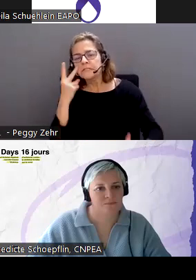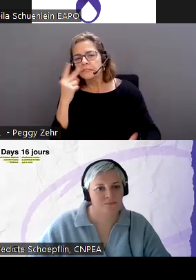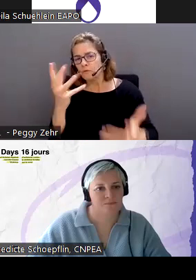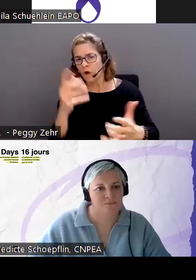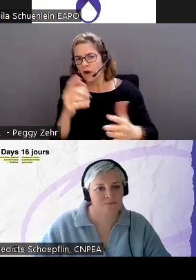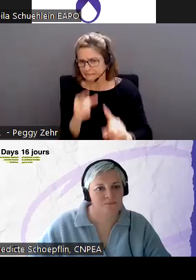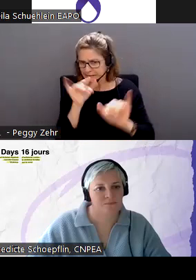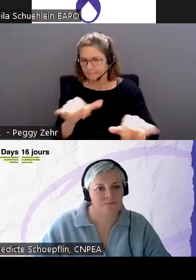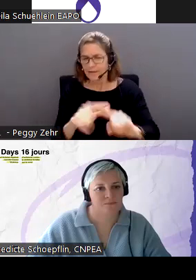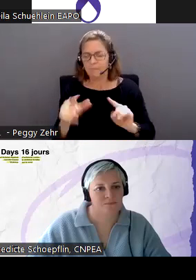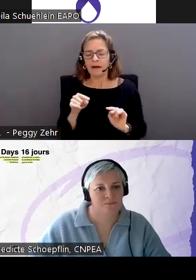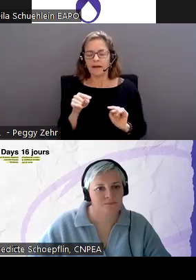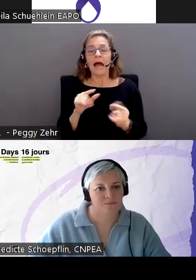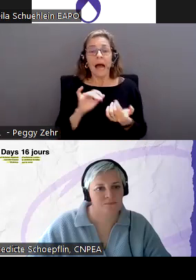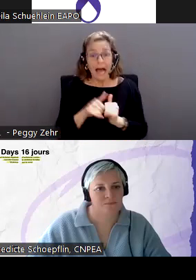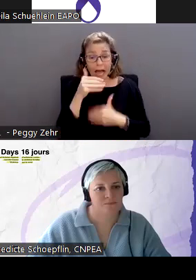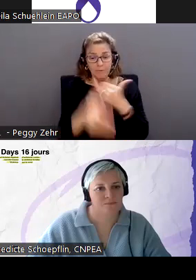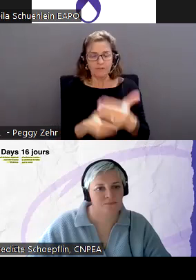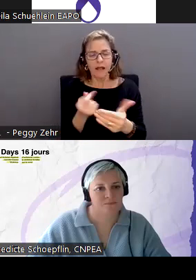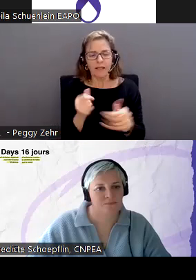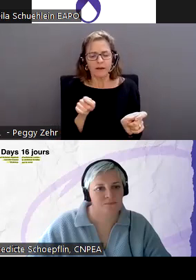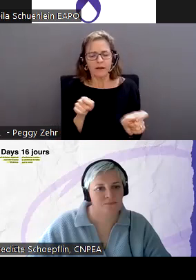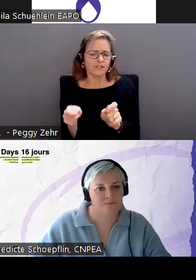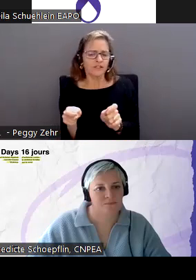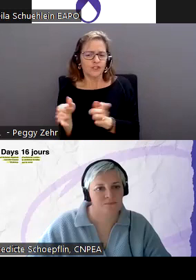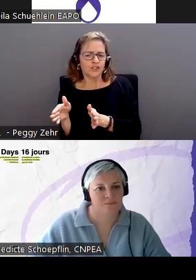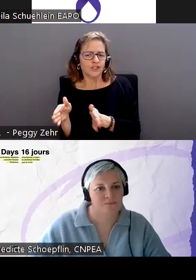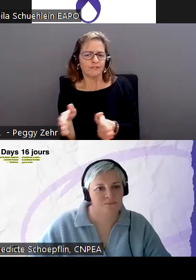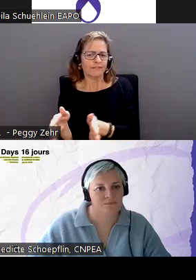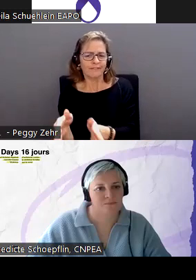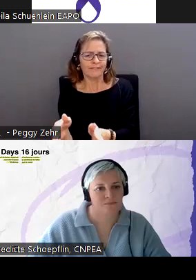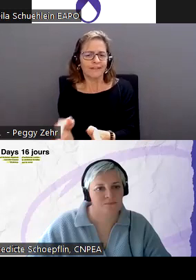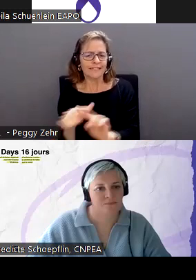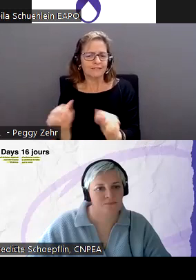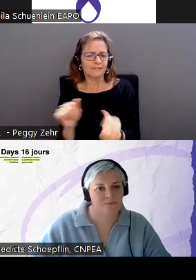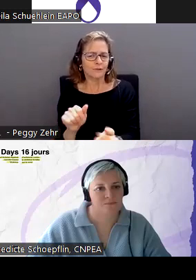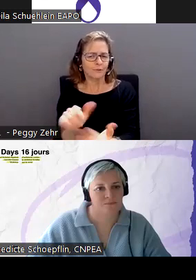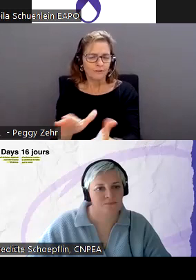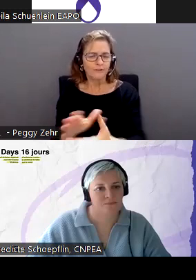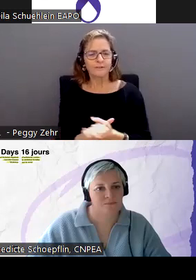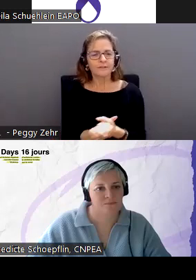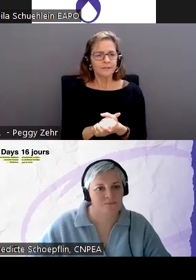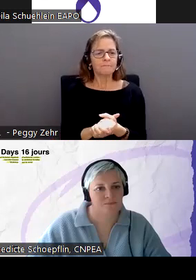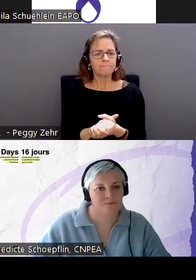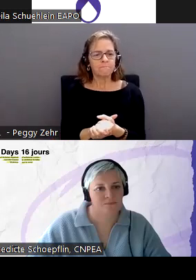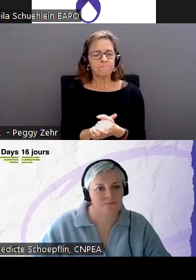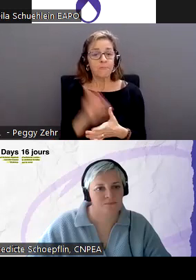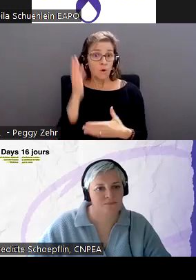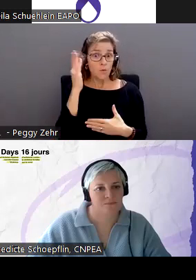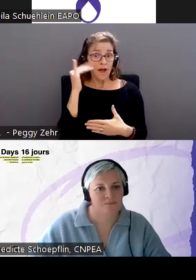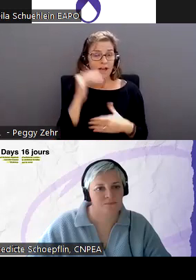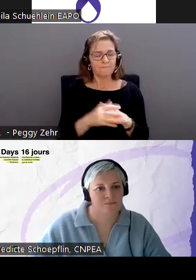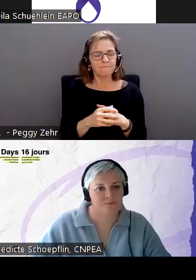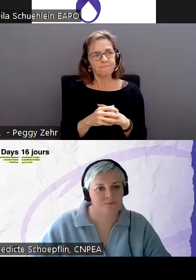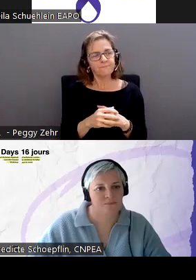that the way that we're moving forward has shifted quite a bit. And it comes, I think, from really